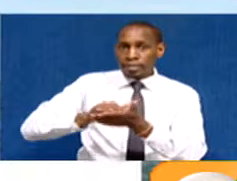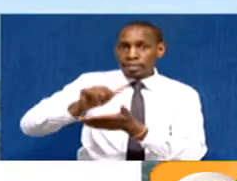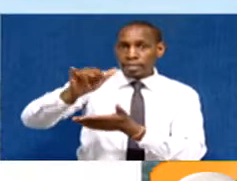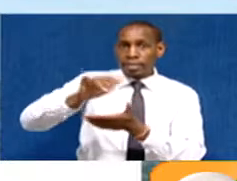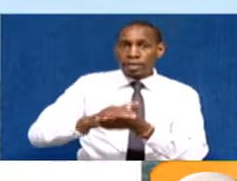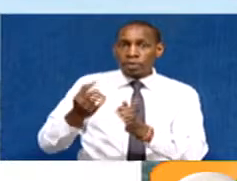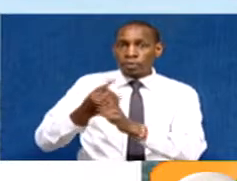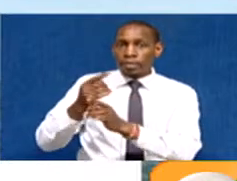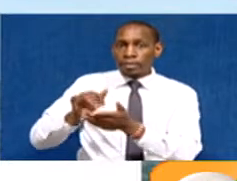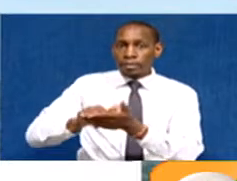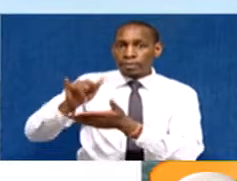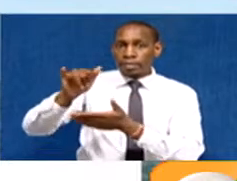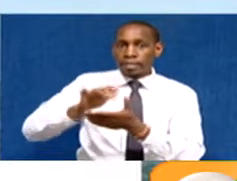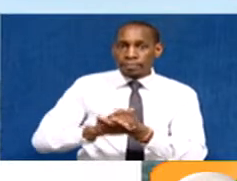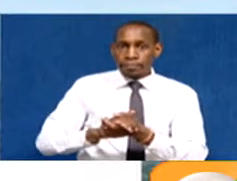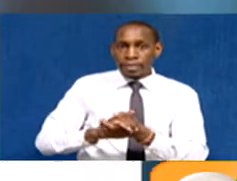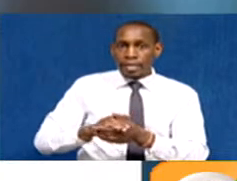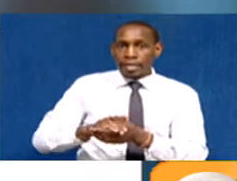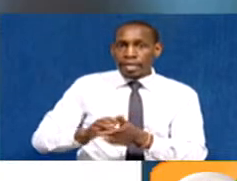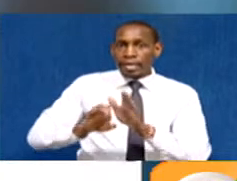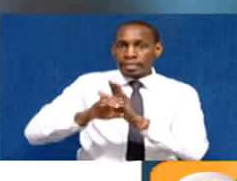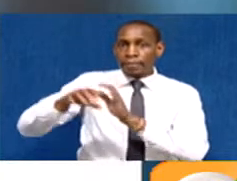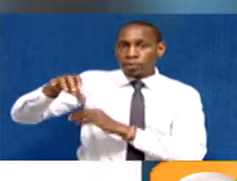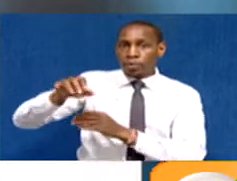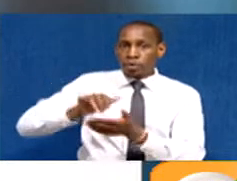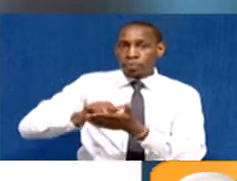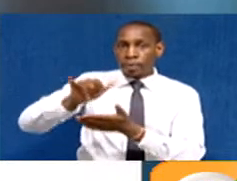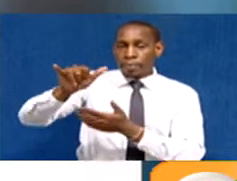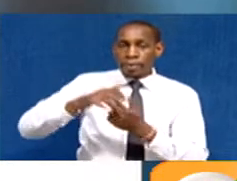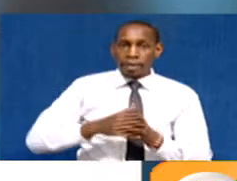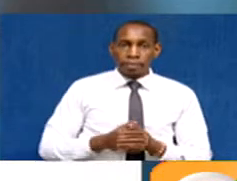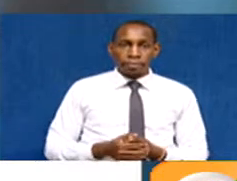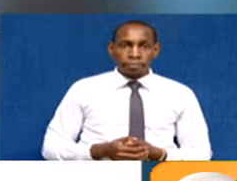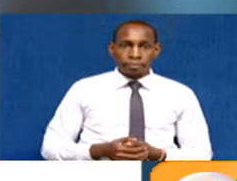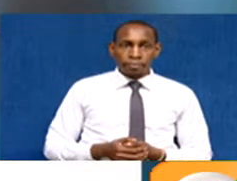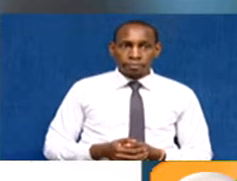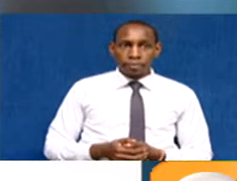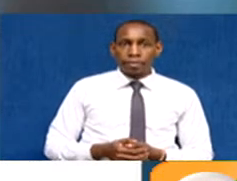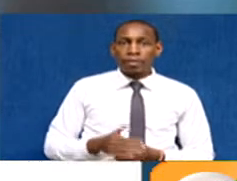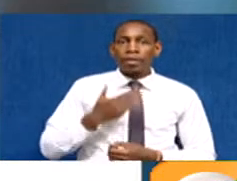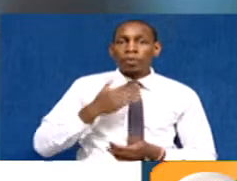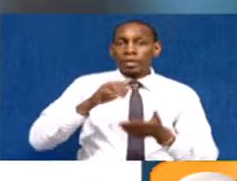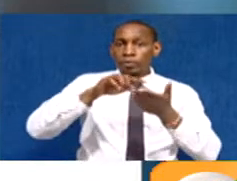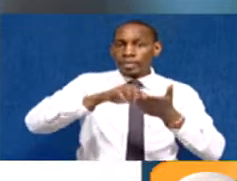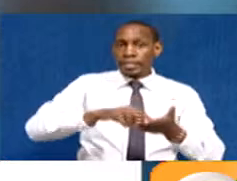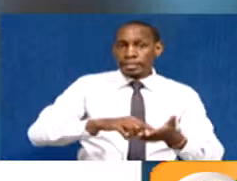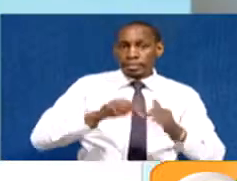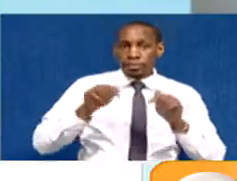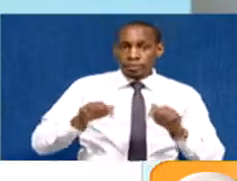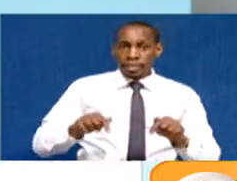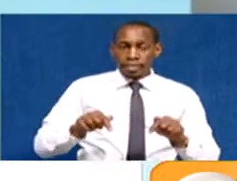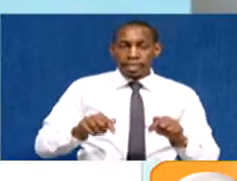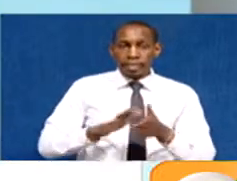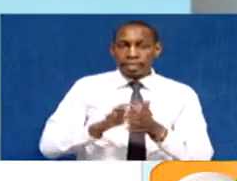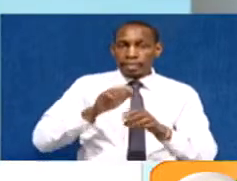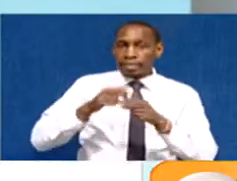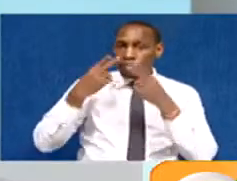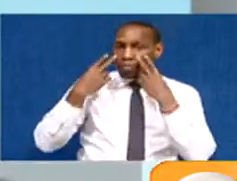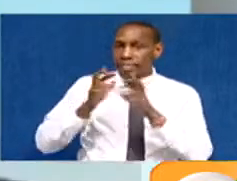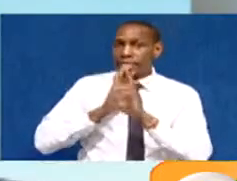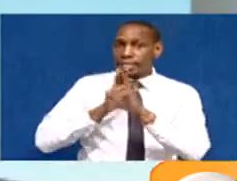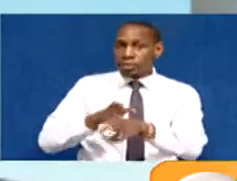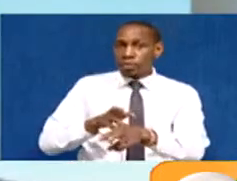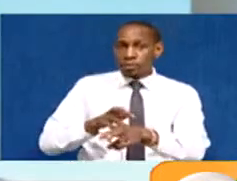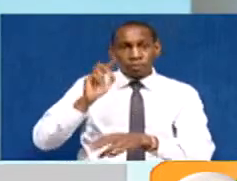aircraft to other carriers like Congo Air. We can take you through the details, but what I would like to emphasize today is when you see the